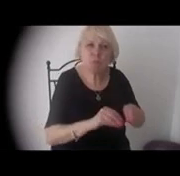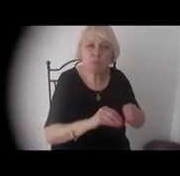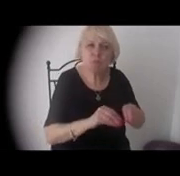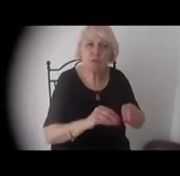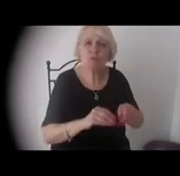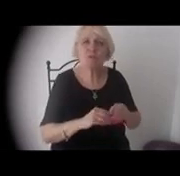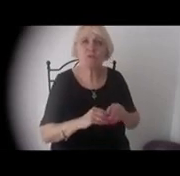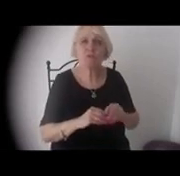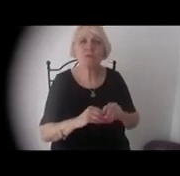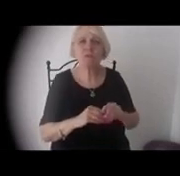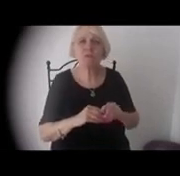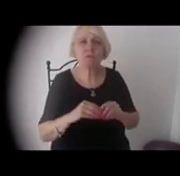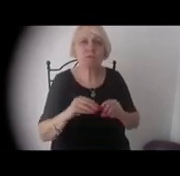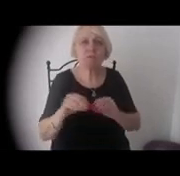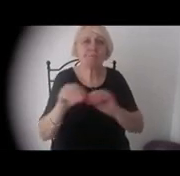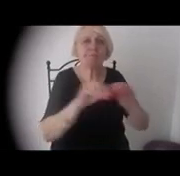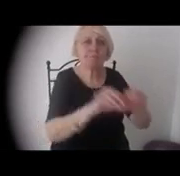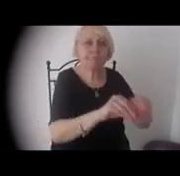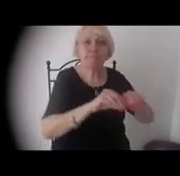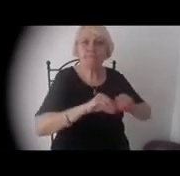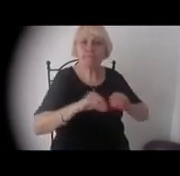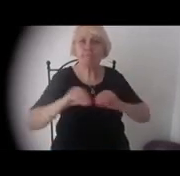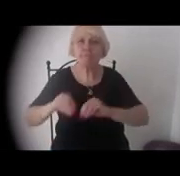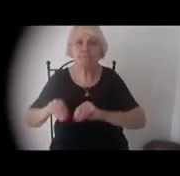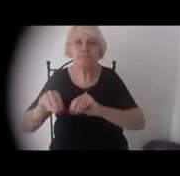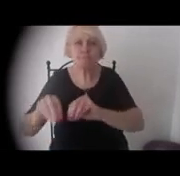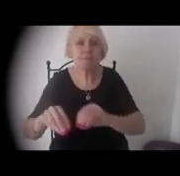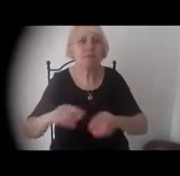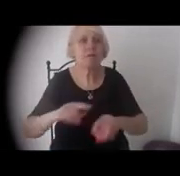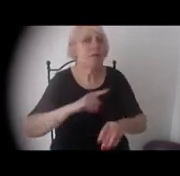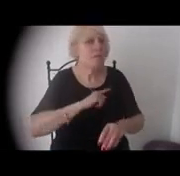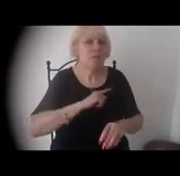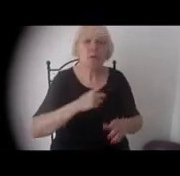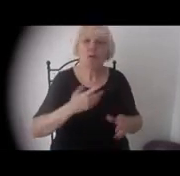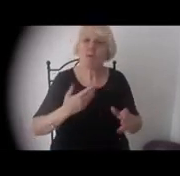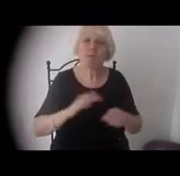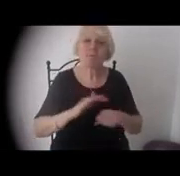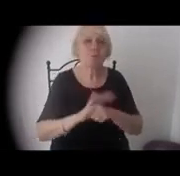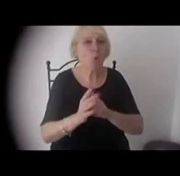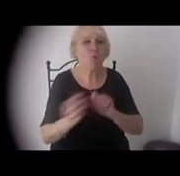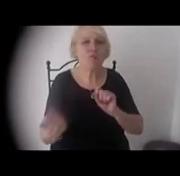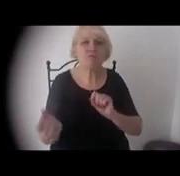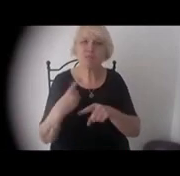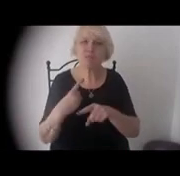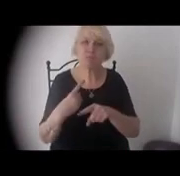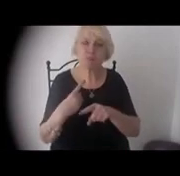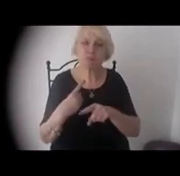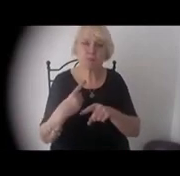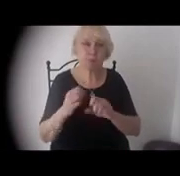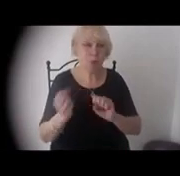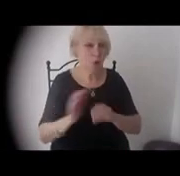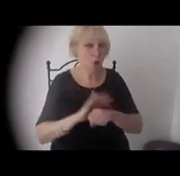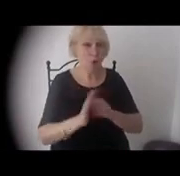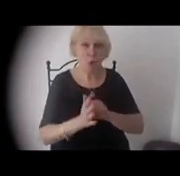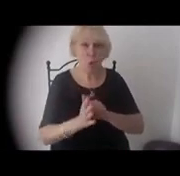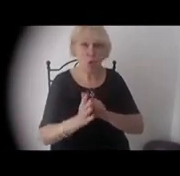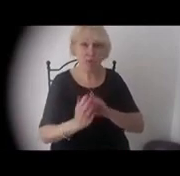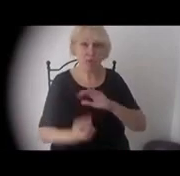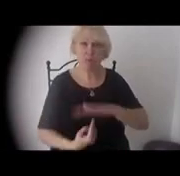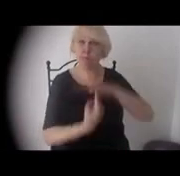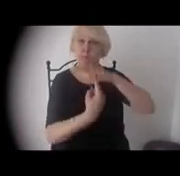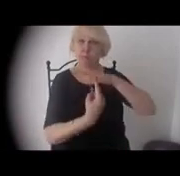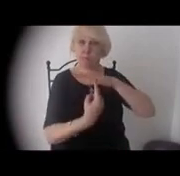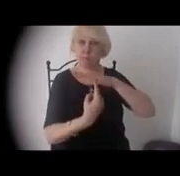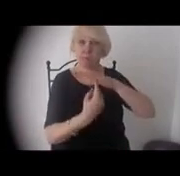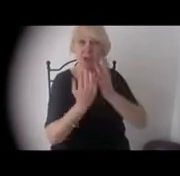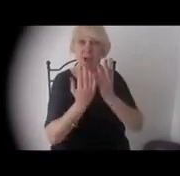organisation because of the sort of major incident response and so on. But we've been able to avoid that. We've been able to keep our